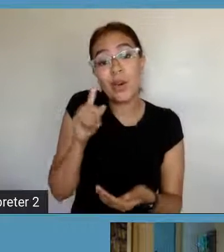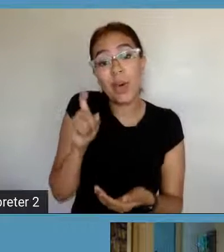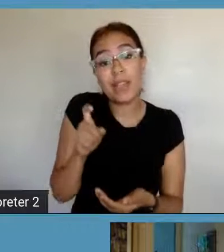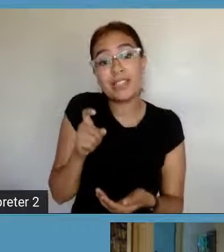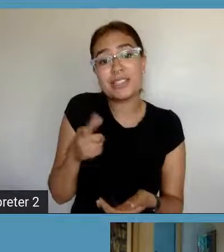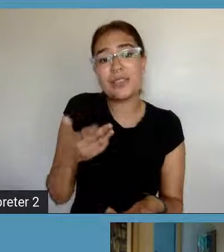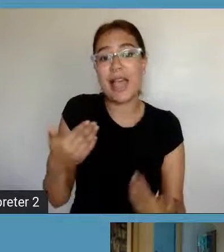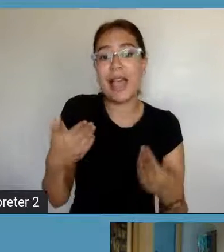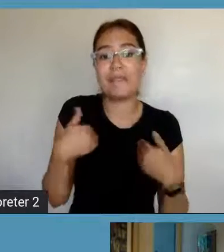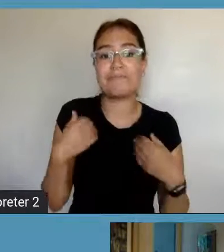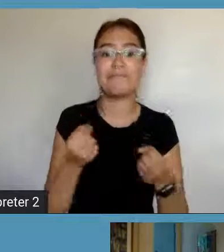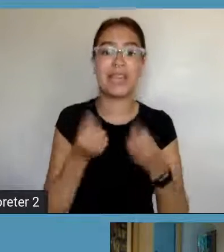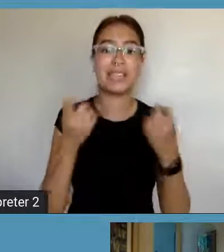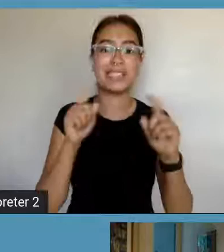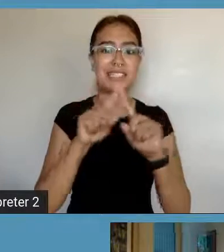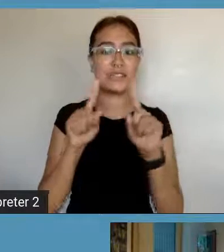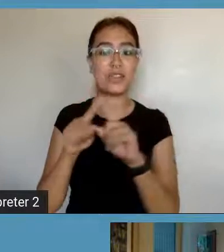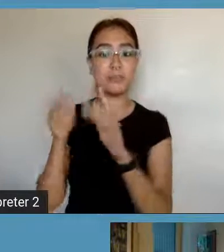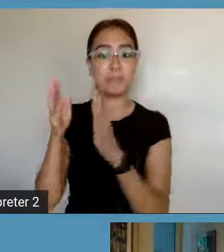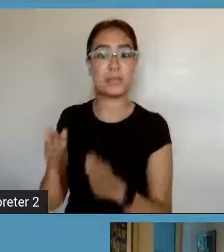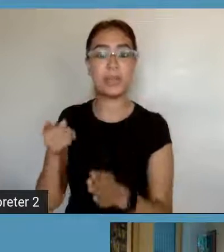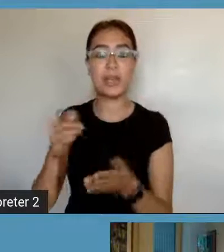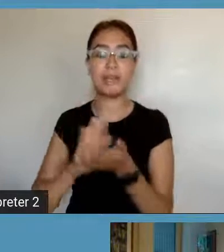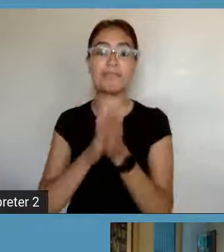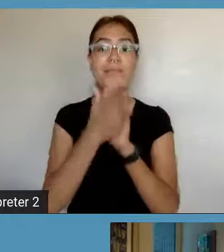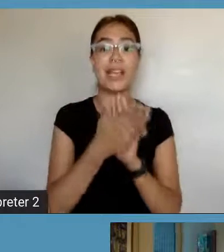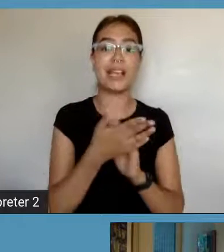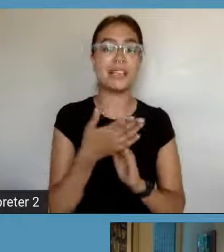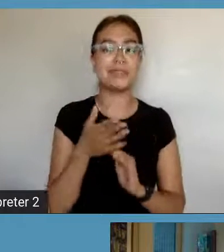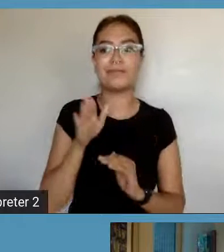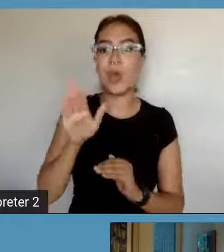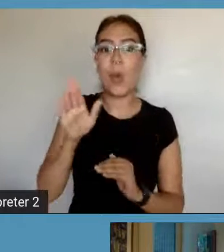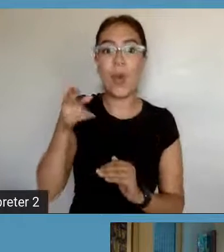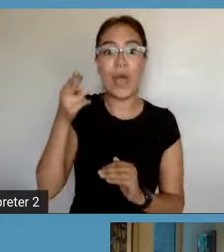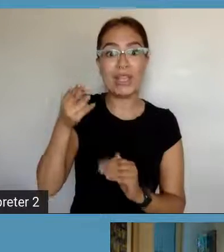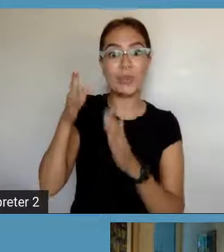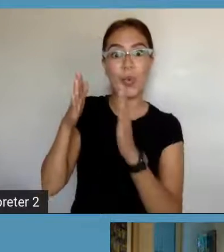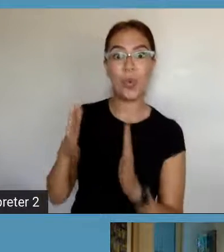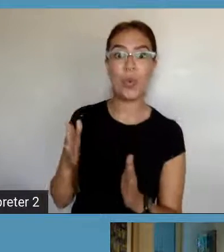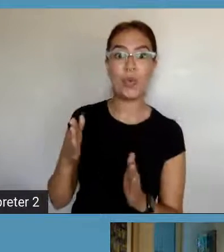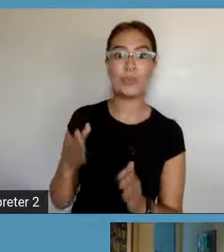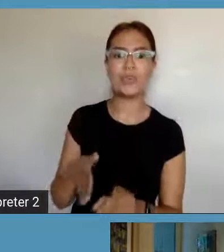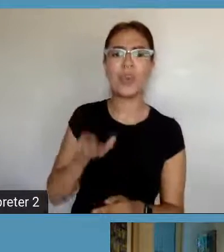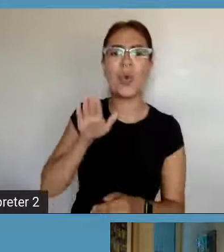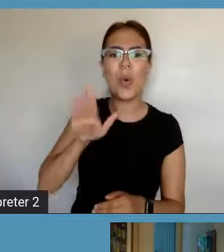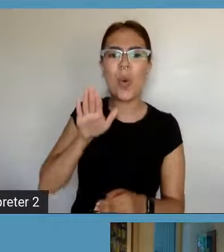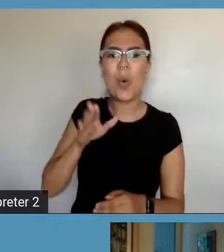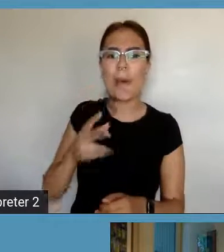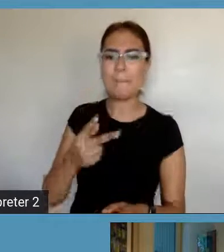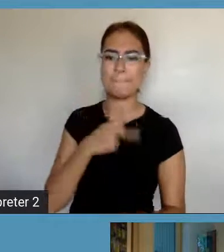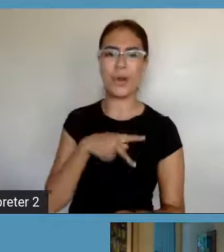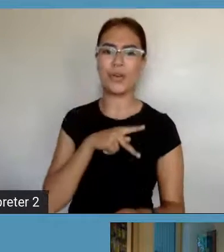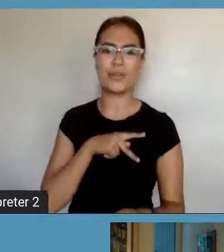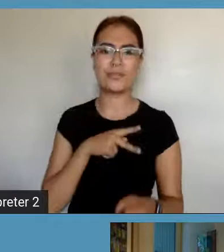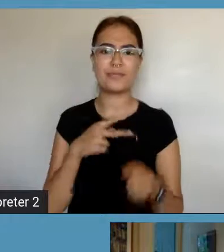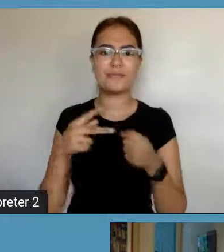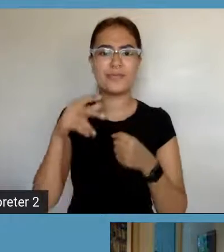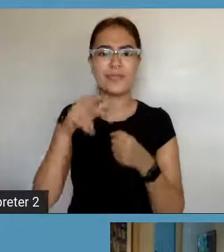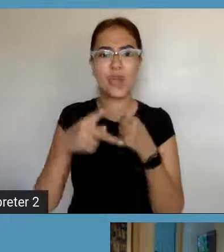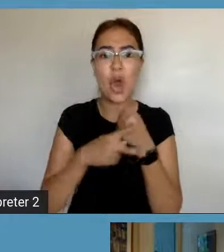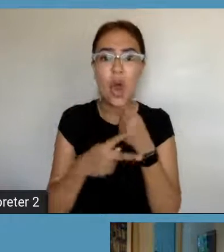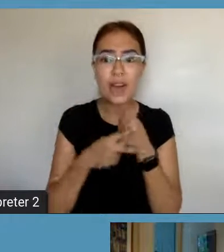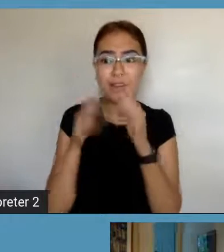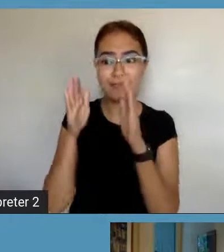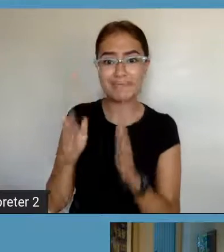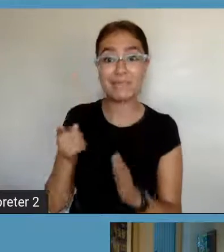many individuals that are becoming their own historians. They're becoming their own personal archivists. And so that is really what I'm passionate